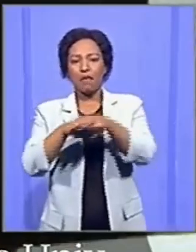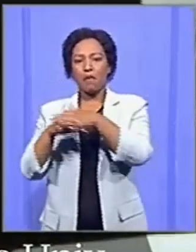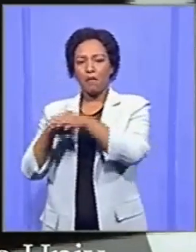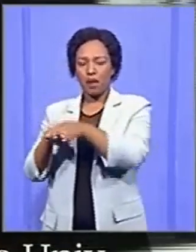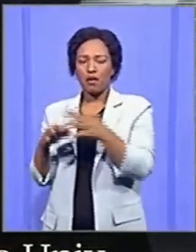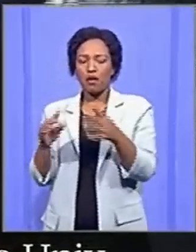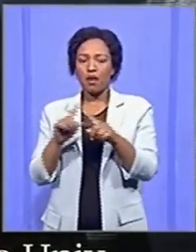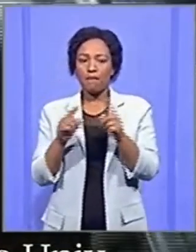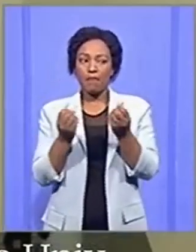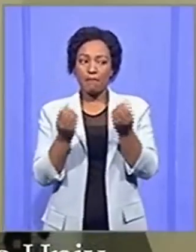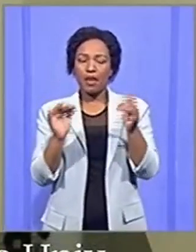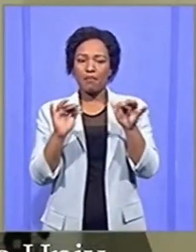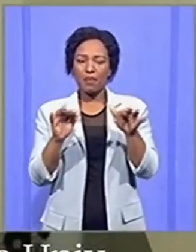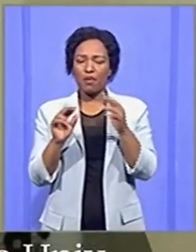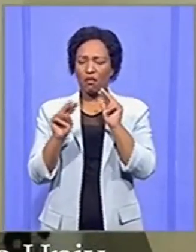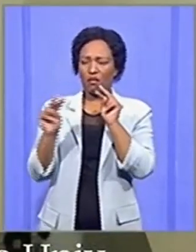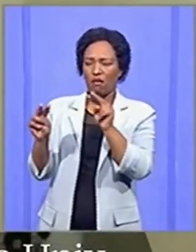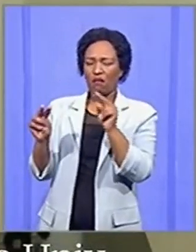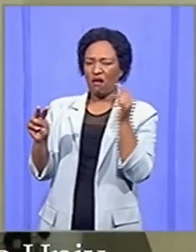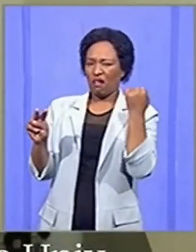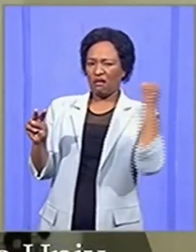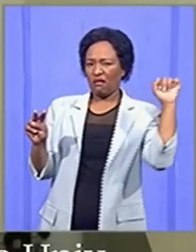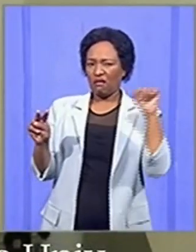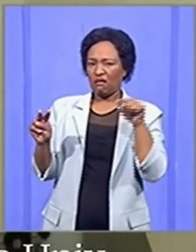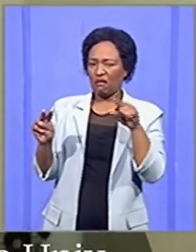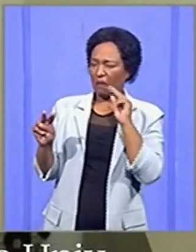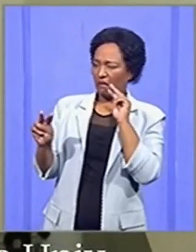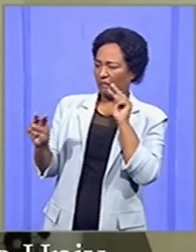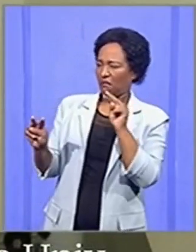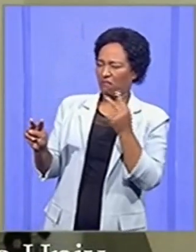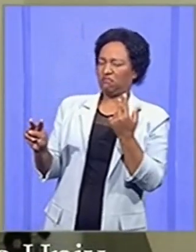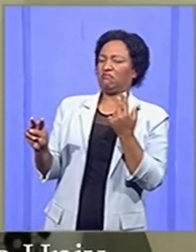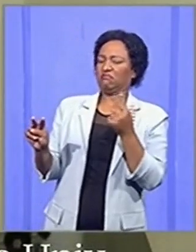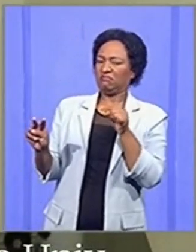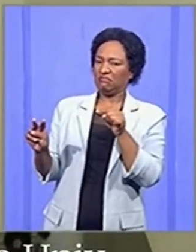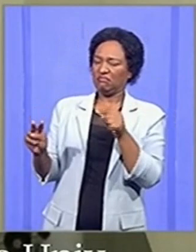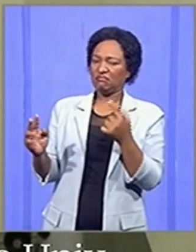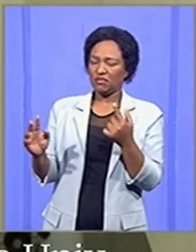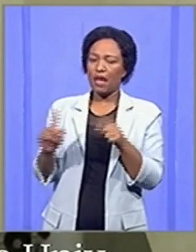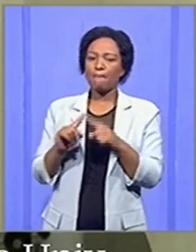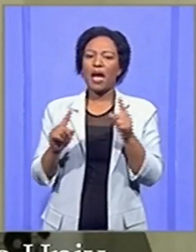sa dumelane le yona ba e shebile ka mokgwa o mong mare ena fela